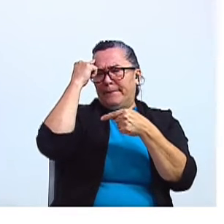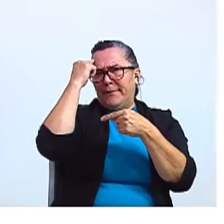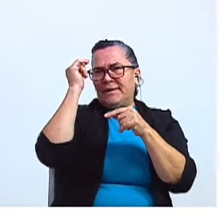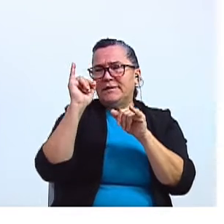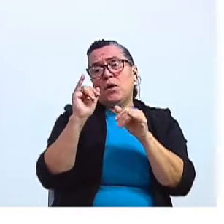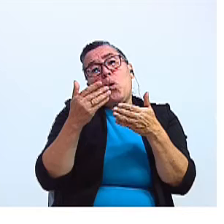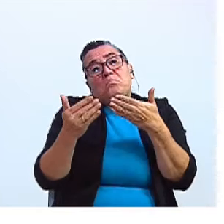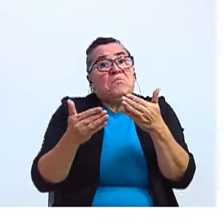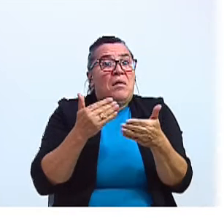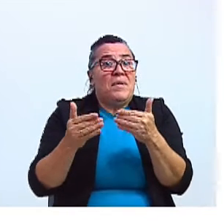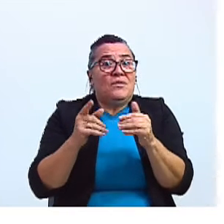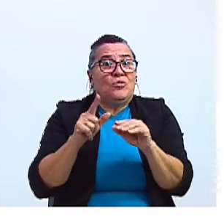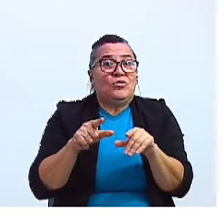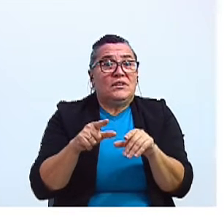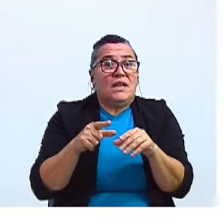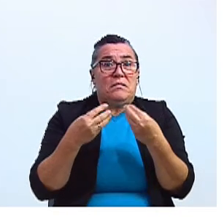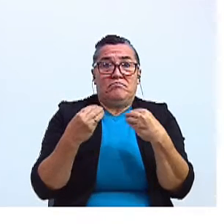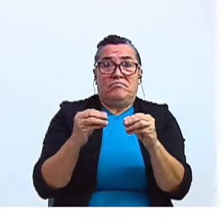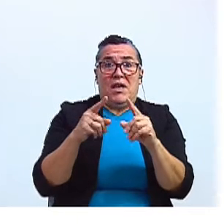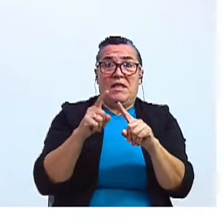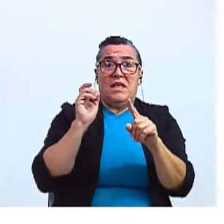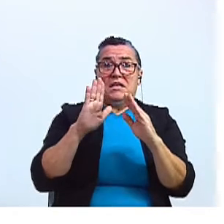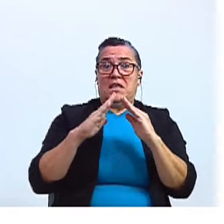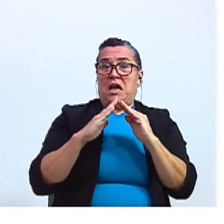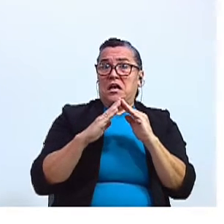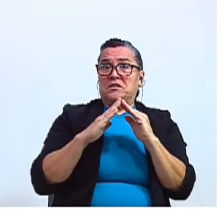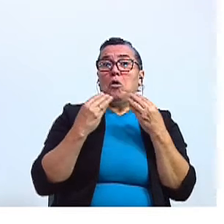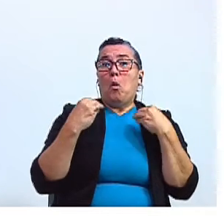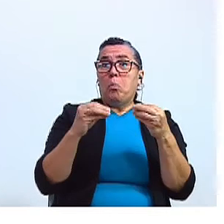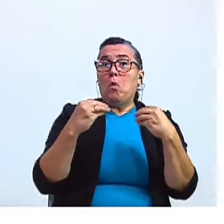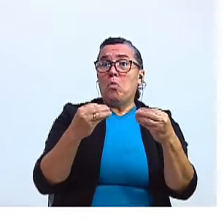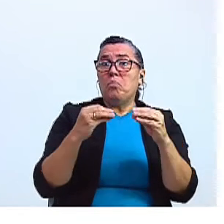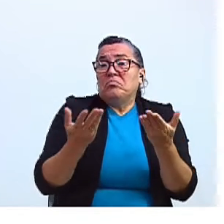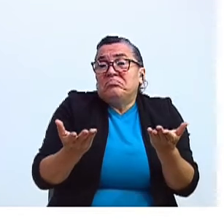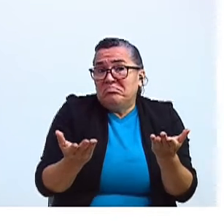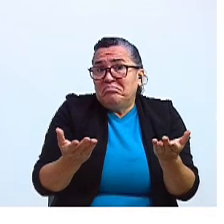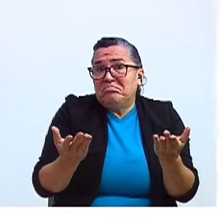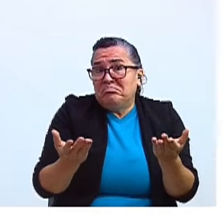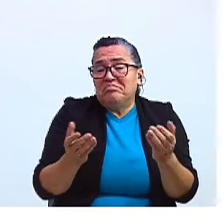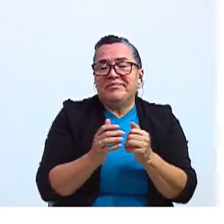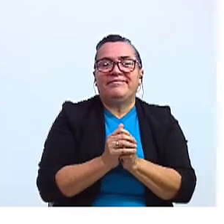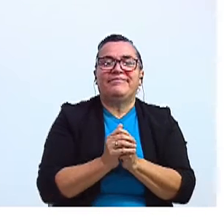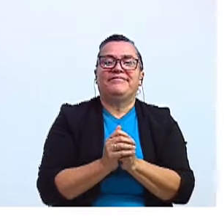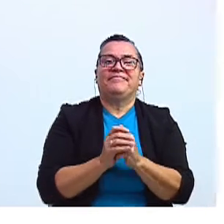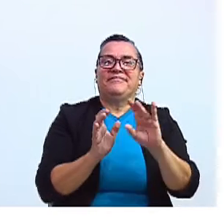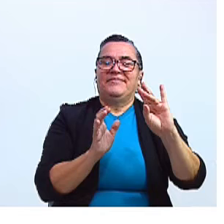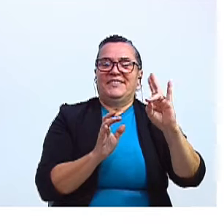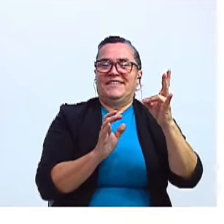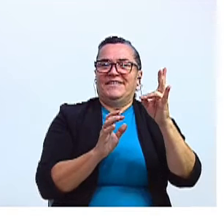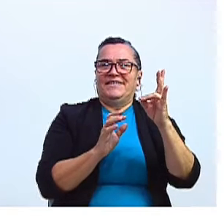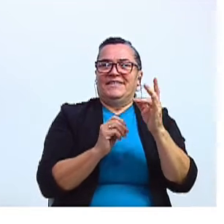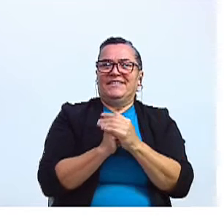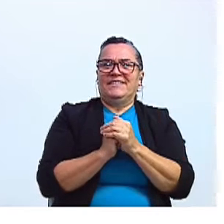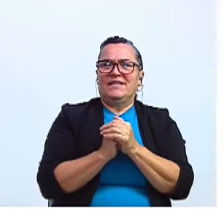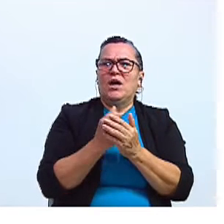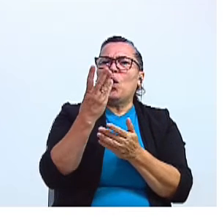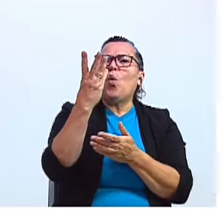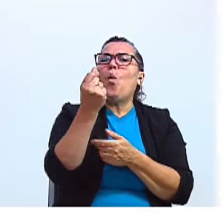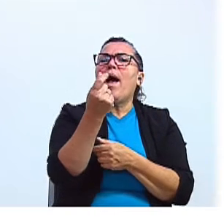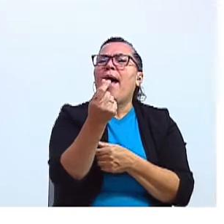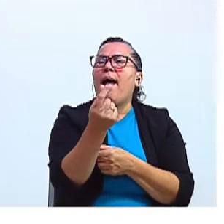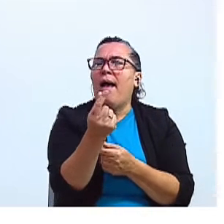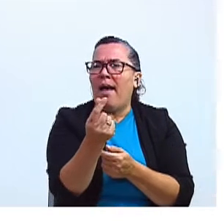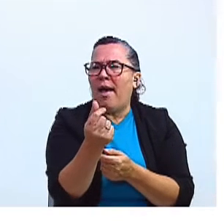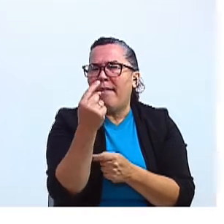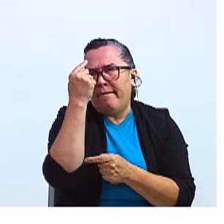Or maybe you can sell it in your house. Very good. Number 7, how much does it cost?